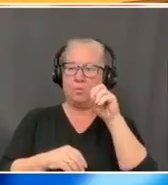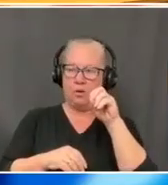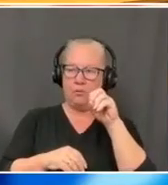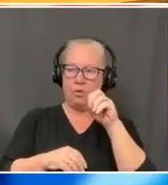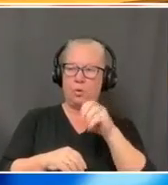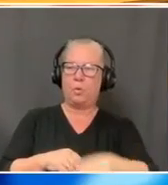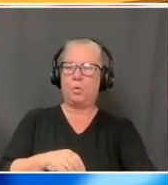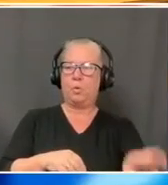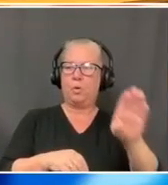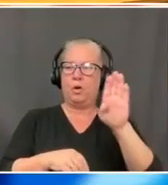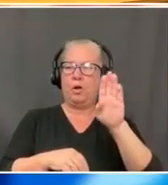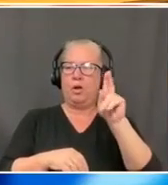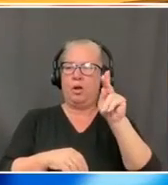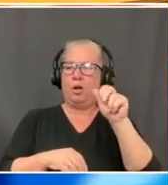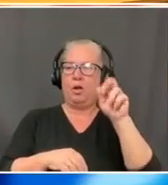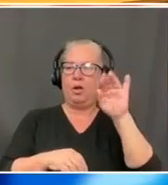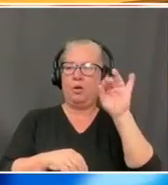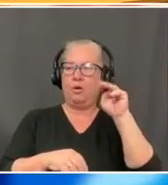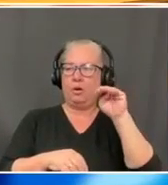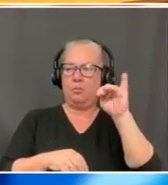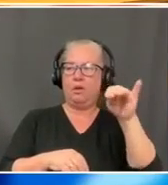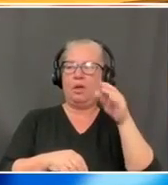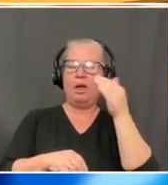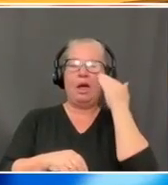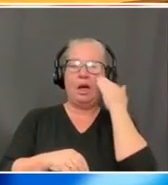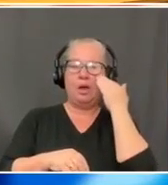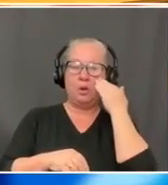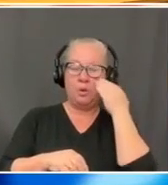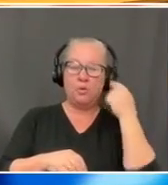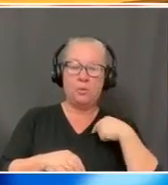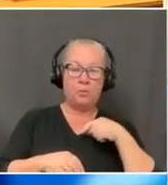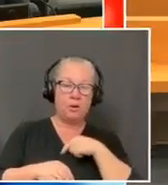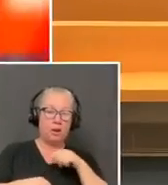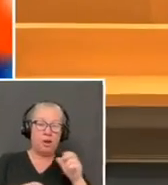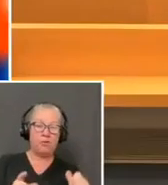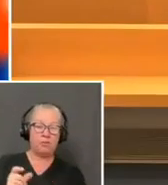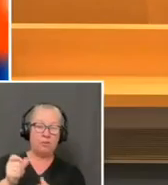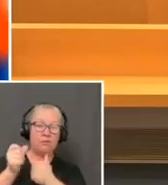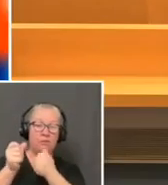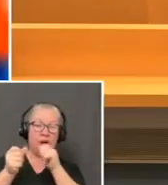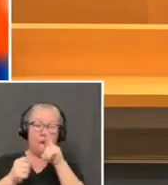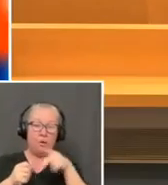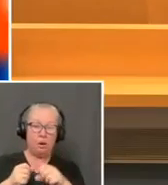And I know there's several follow-ups, so if you can get that information to us, that would be great. Thanks.